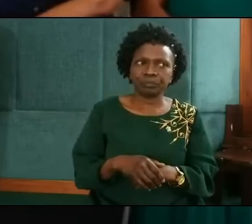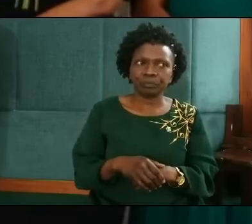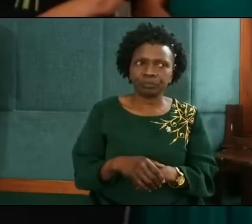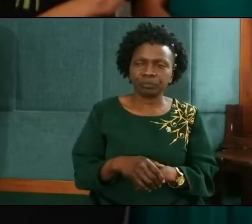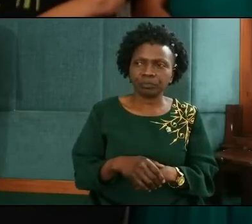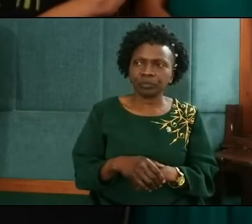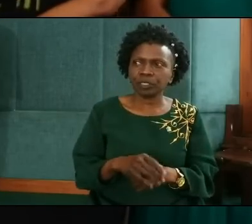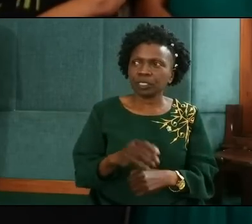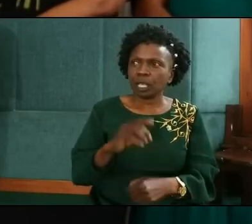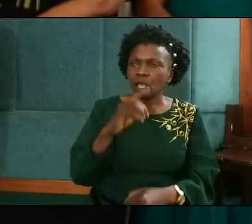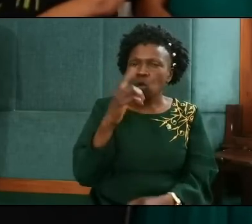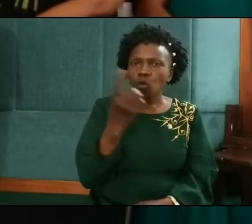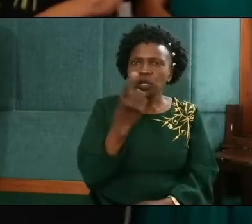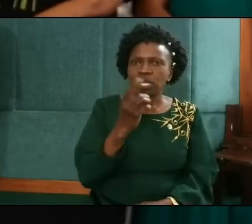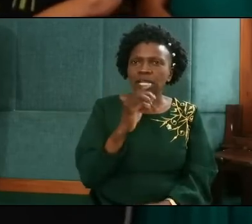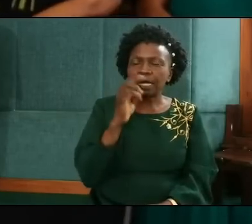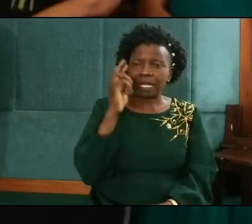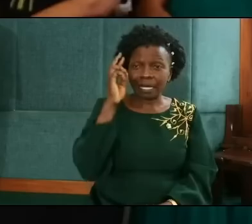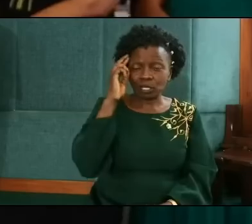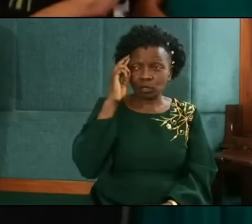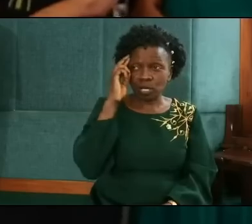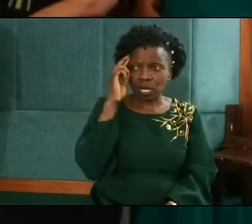The only reason we have church.